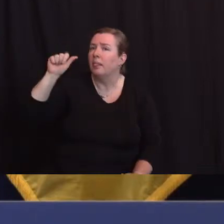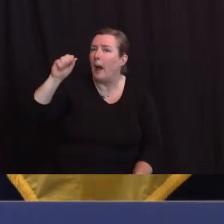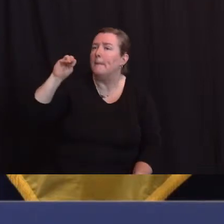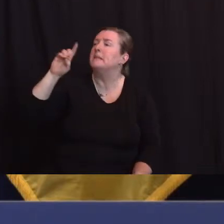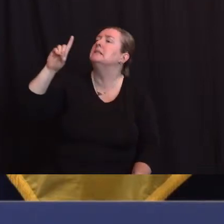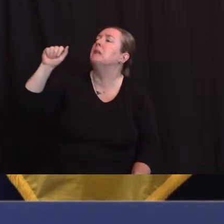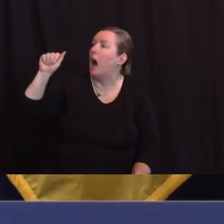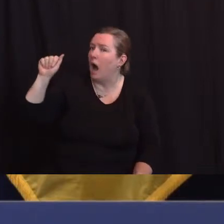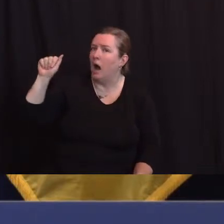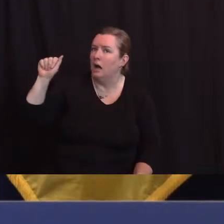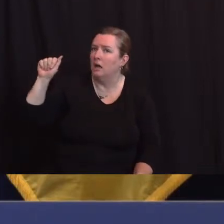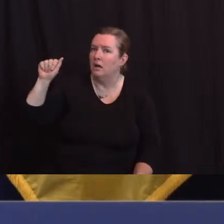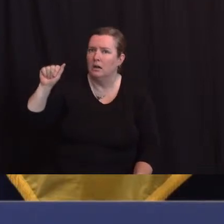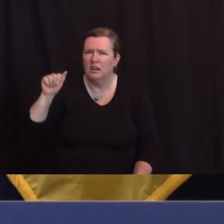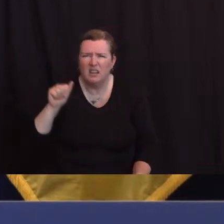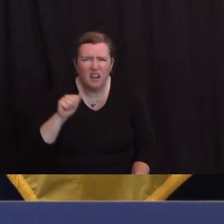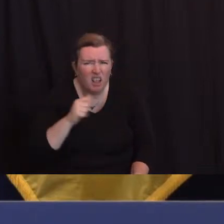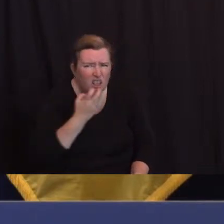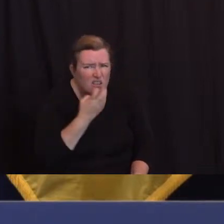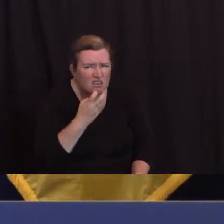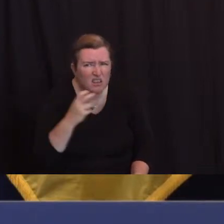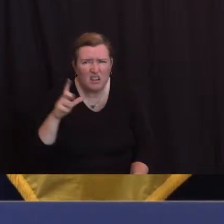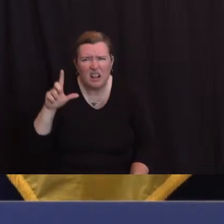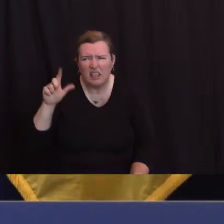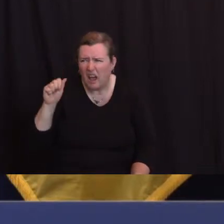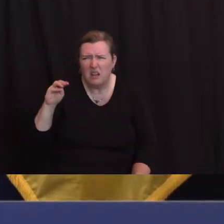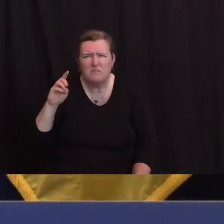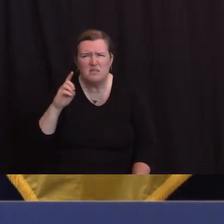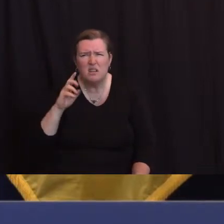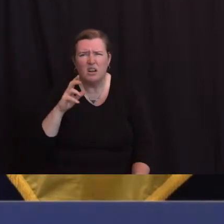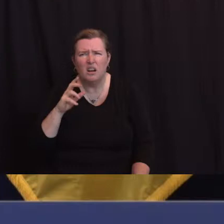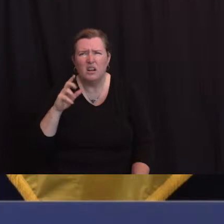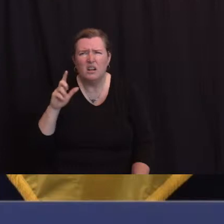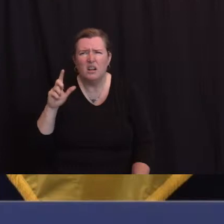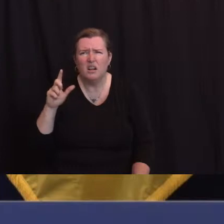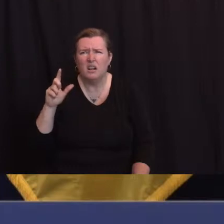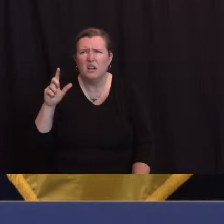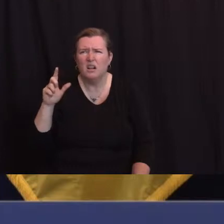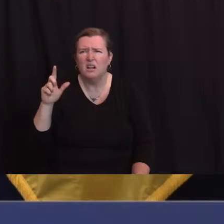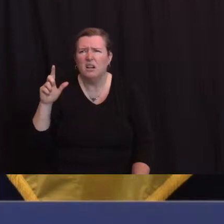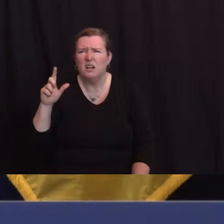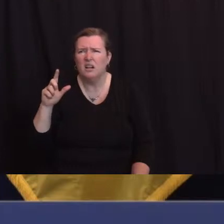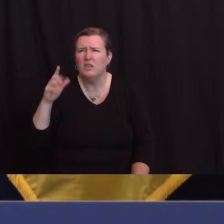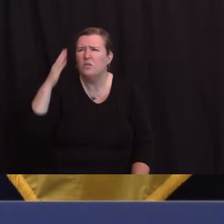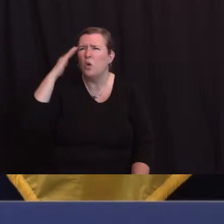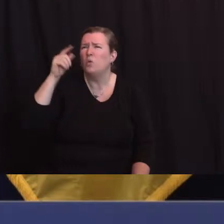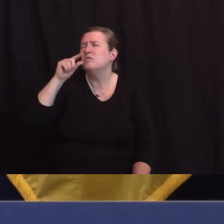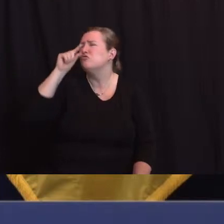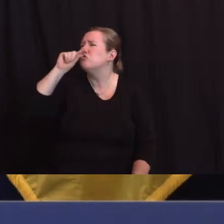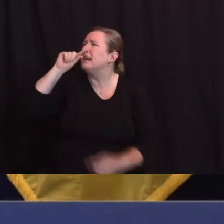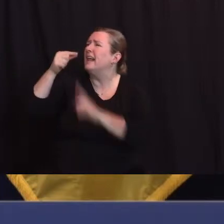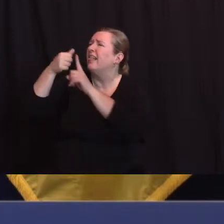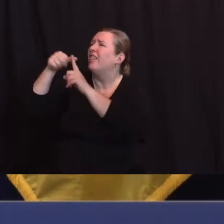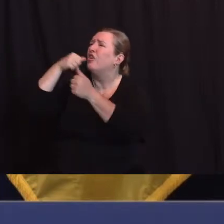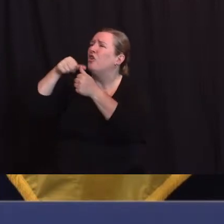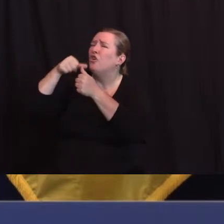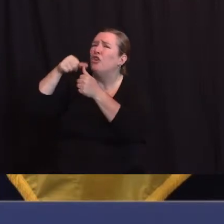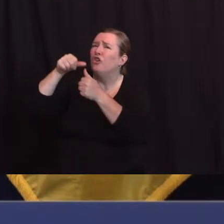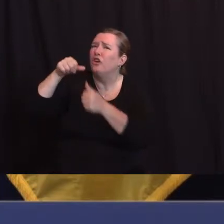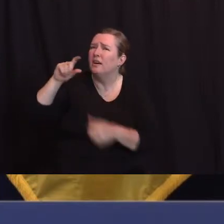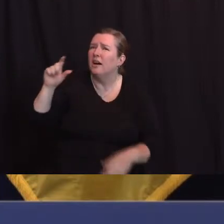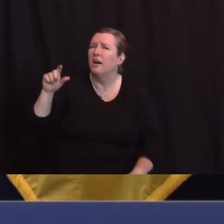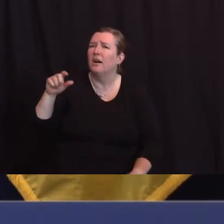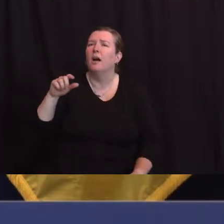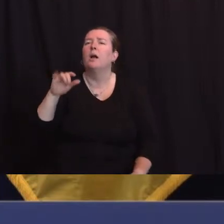Lambda? Lambda. The Greek. There. Oh, a variant.